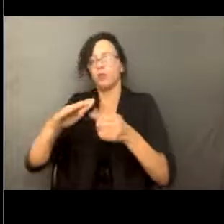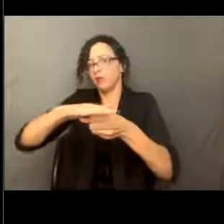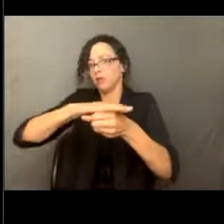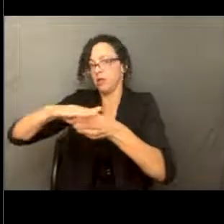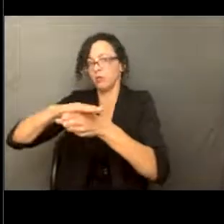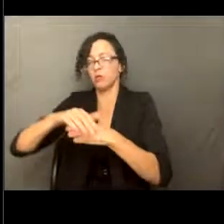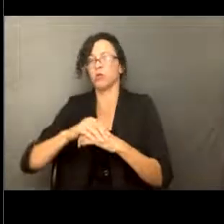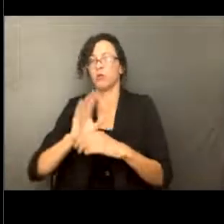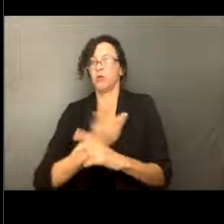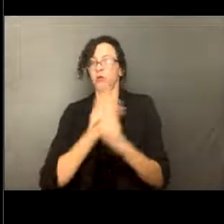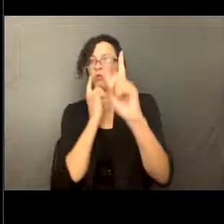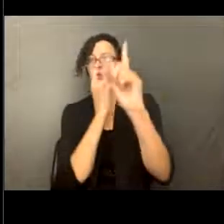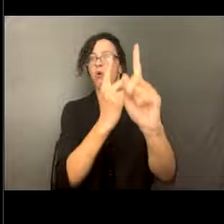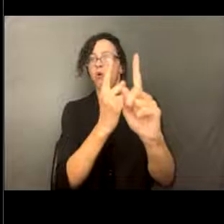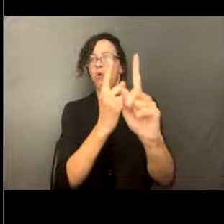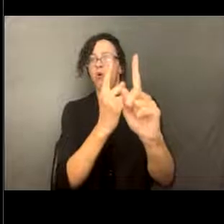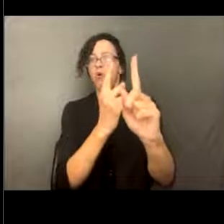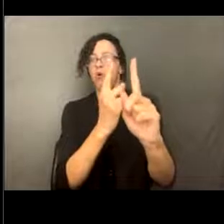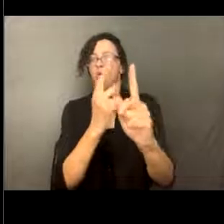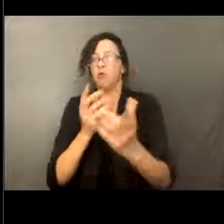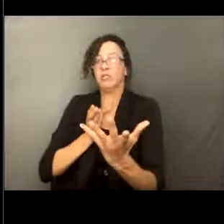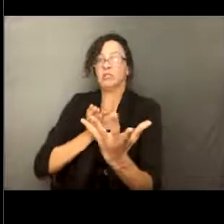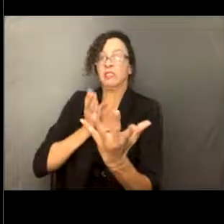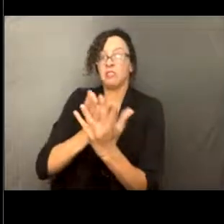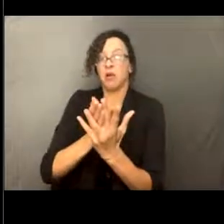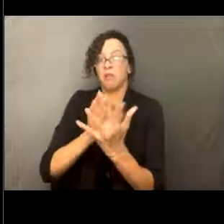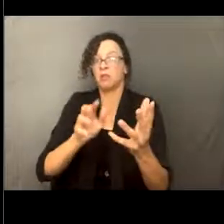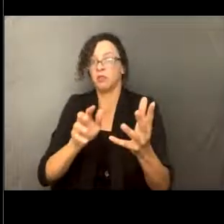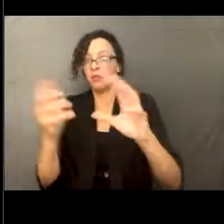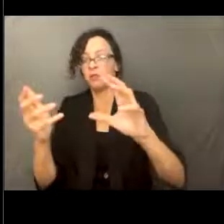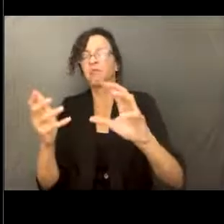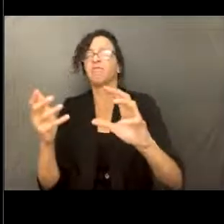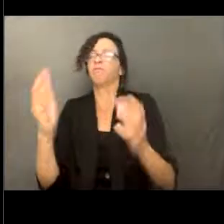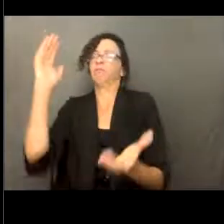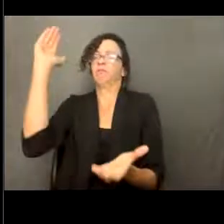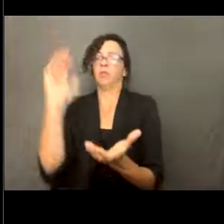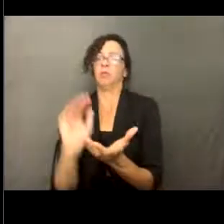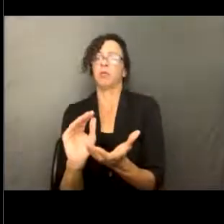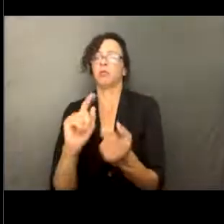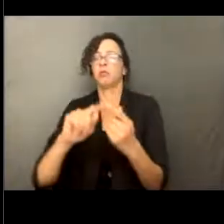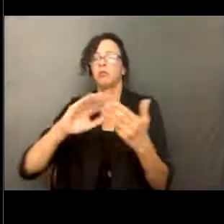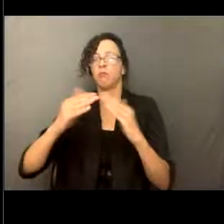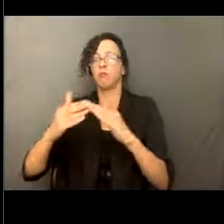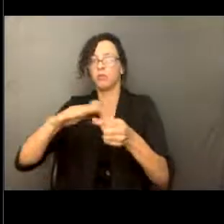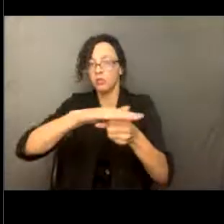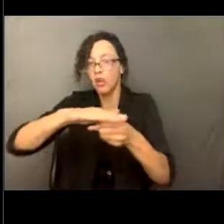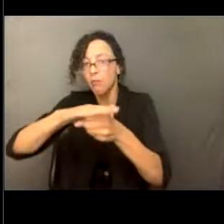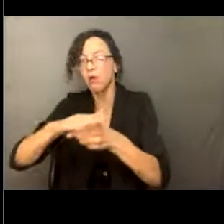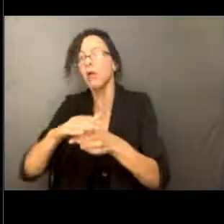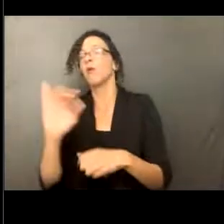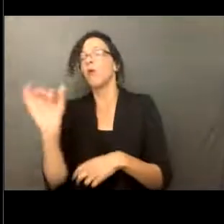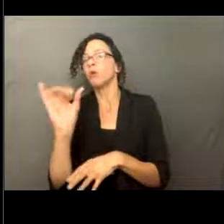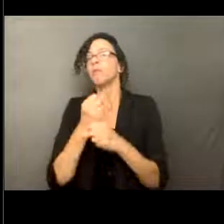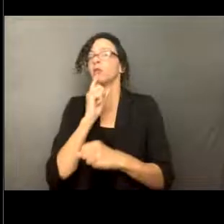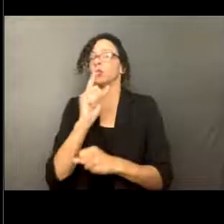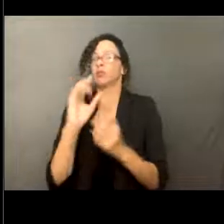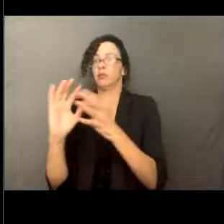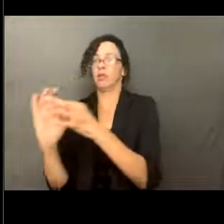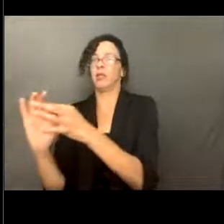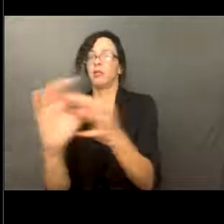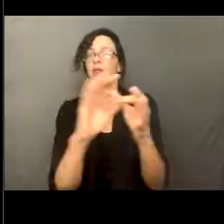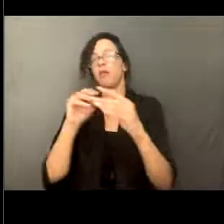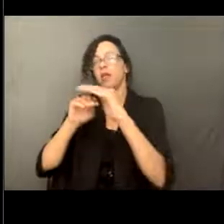is to minimize disruptions and inconveniences to these communities and neighborhoods, but also to ensure that connectivity and